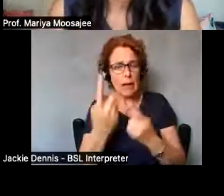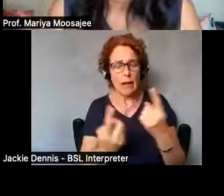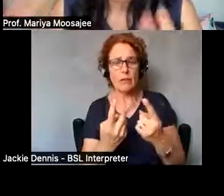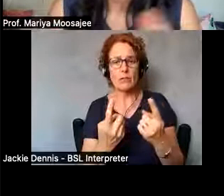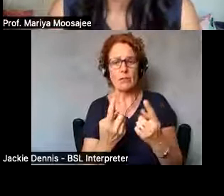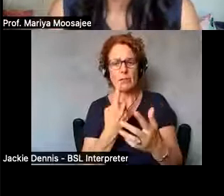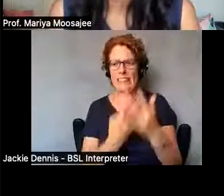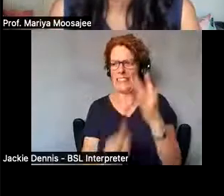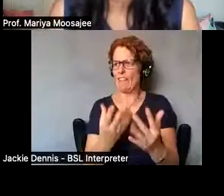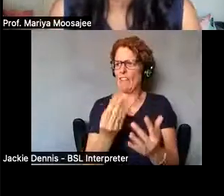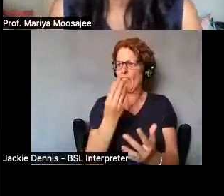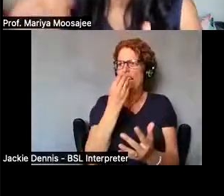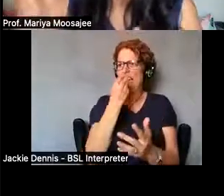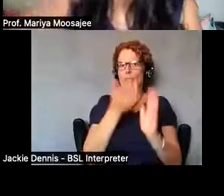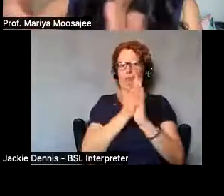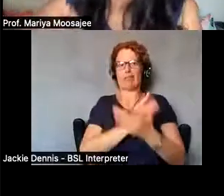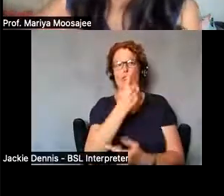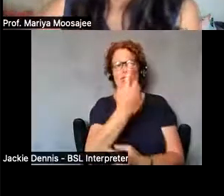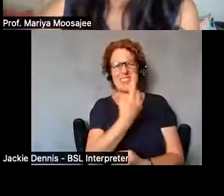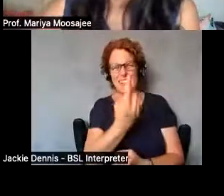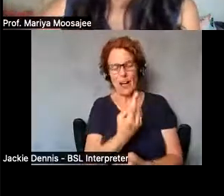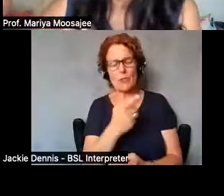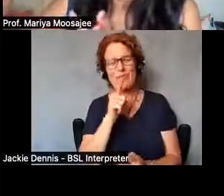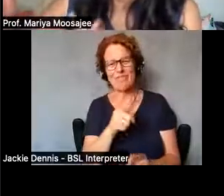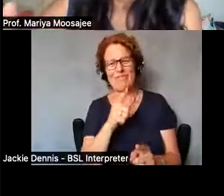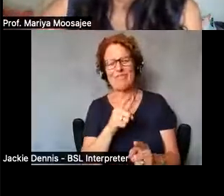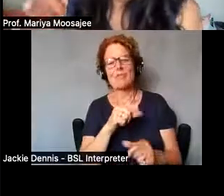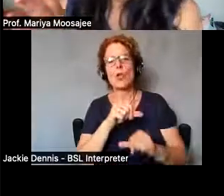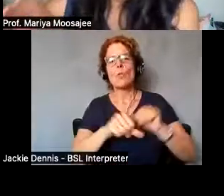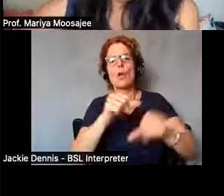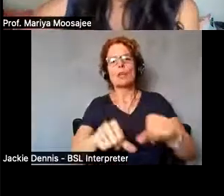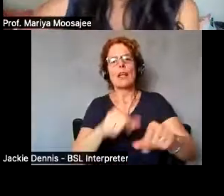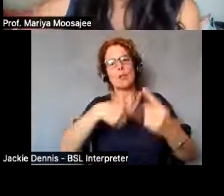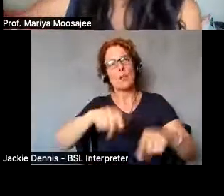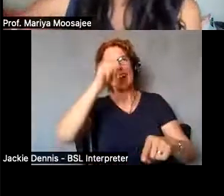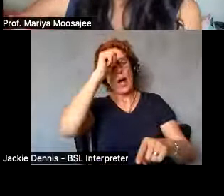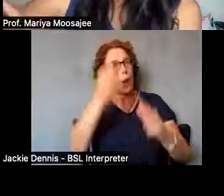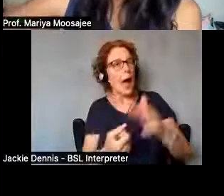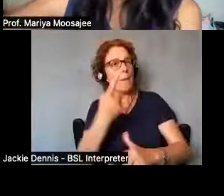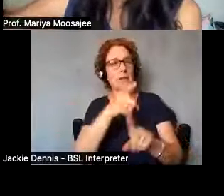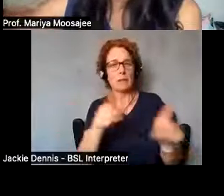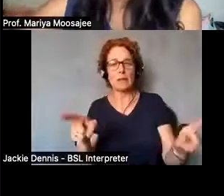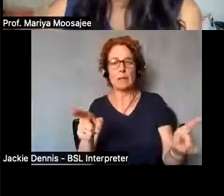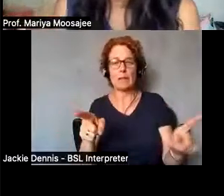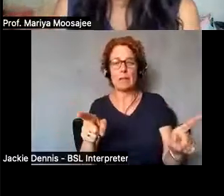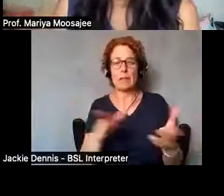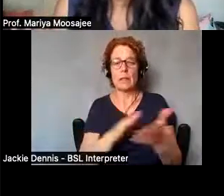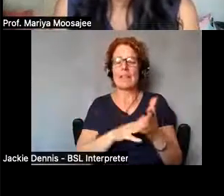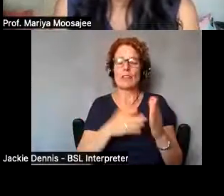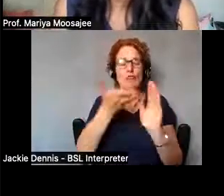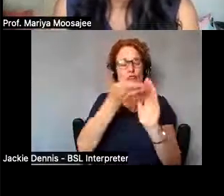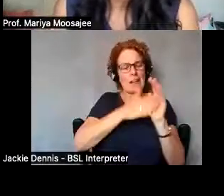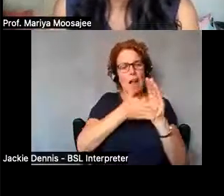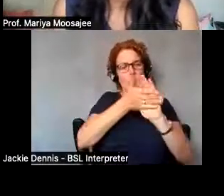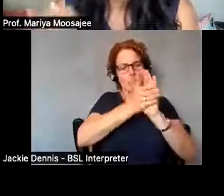self-eat and to destroy itself. And that was the process that we know occurs to lead to the retinal degeneration